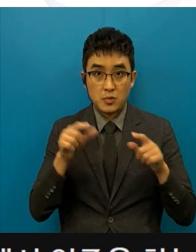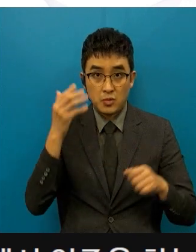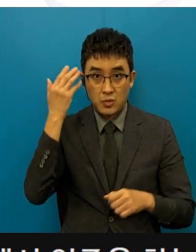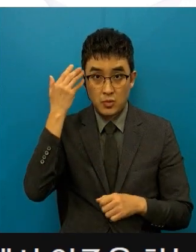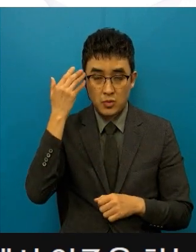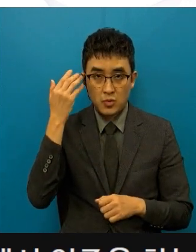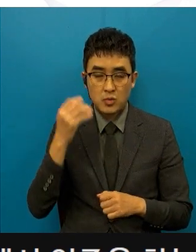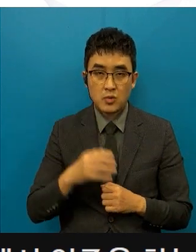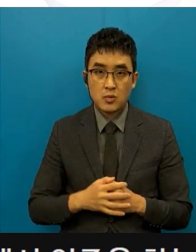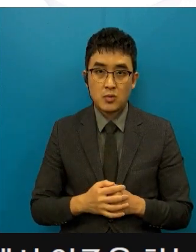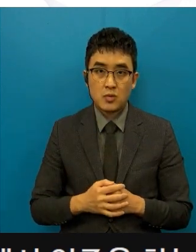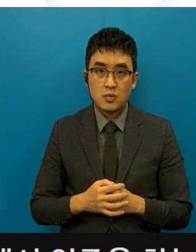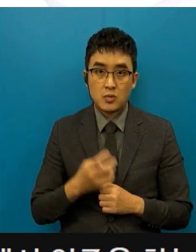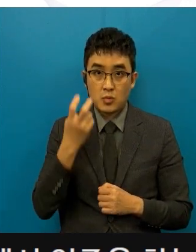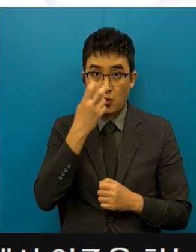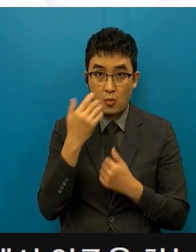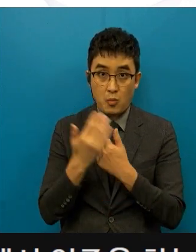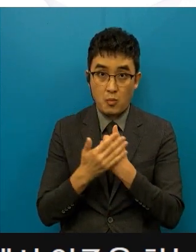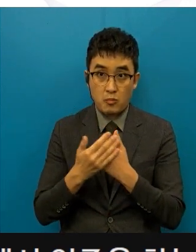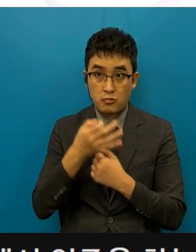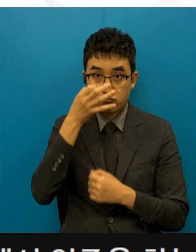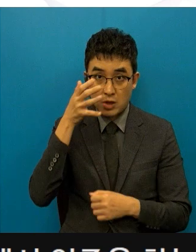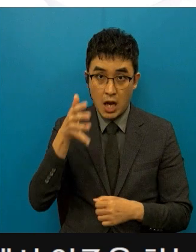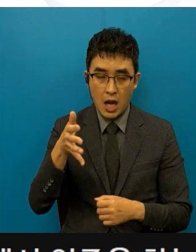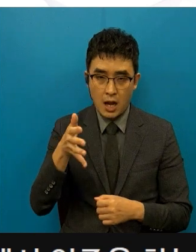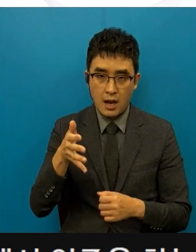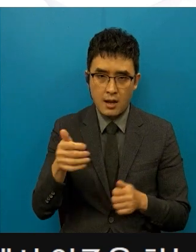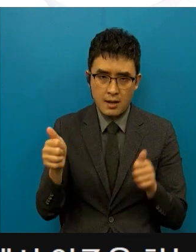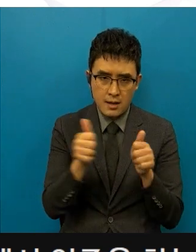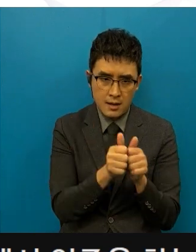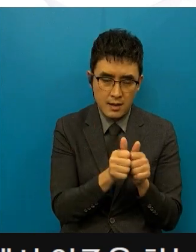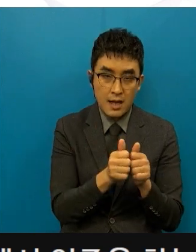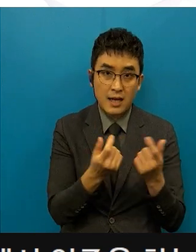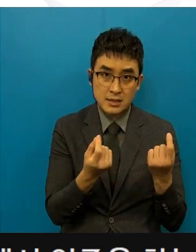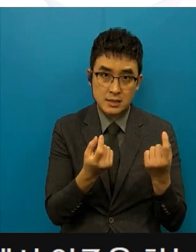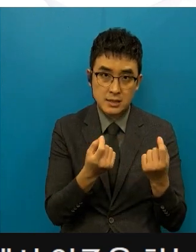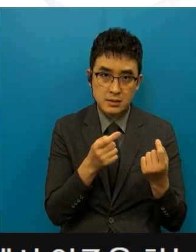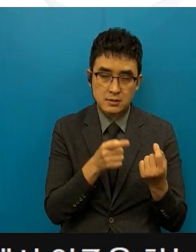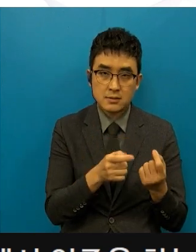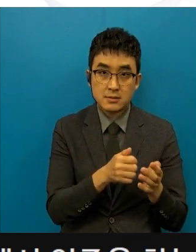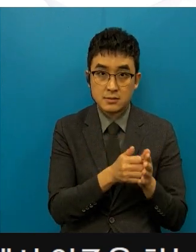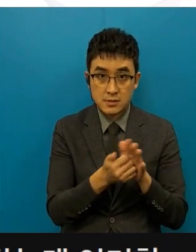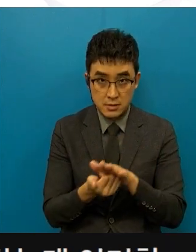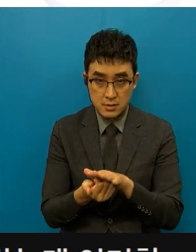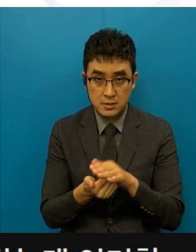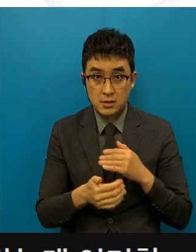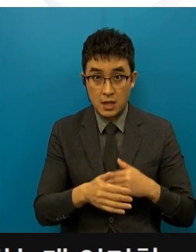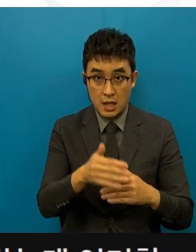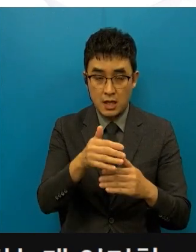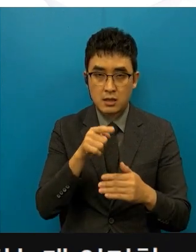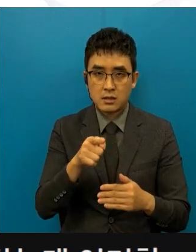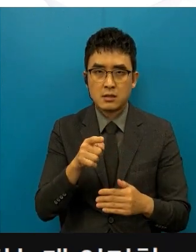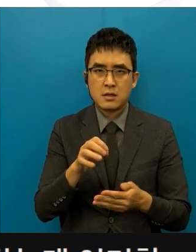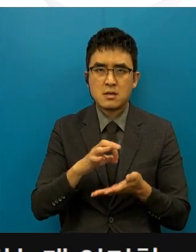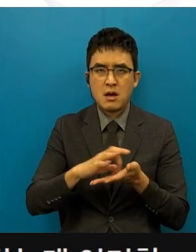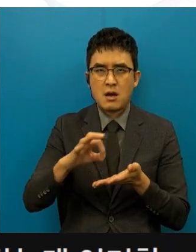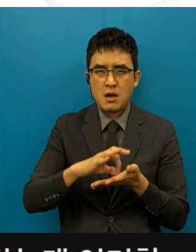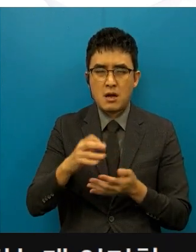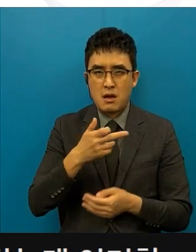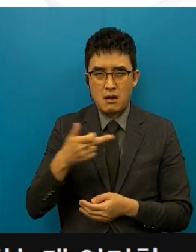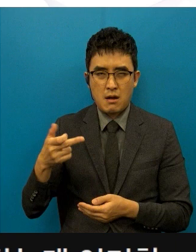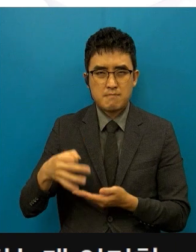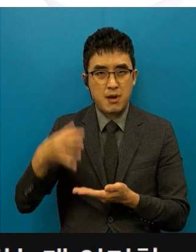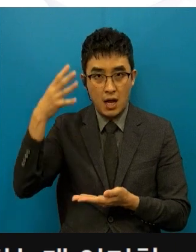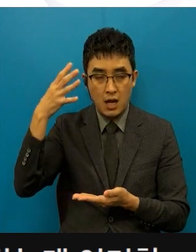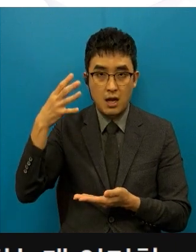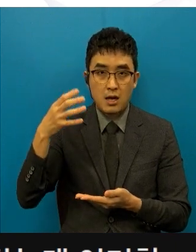Now, those cost money. And the state only provides very little money for care. So if you